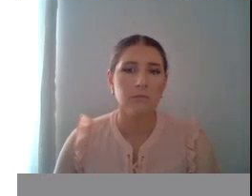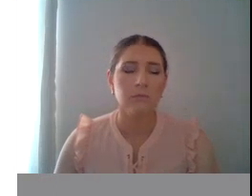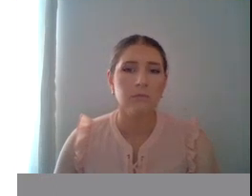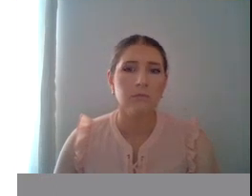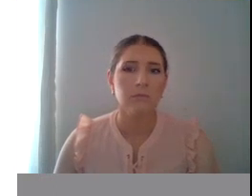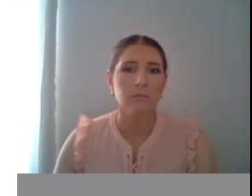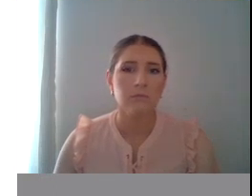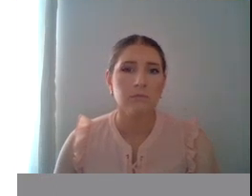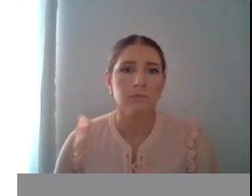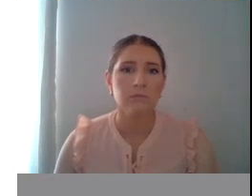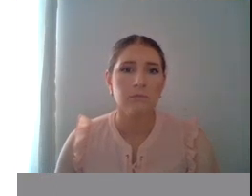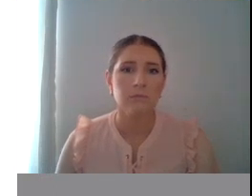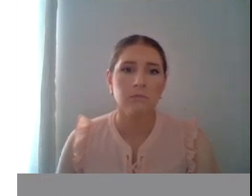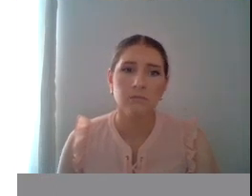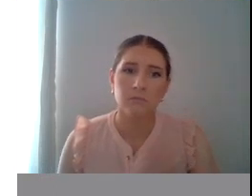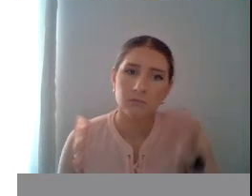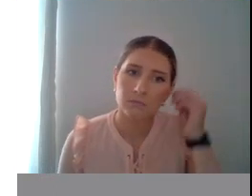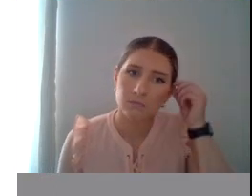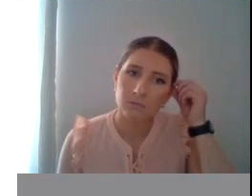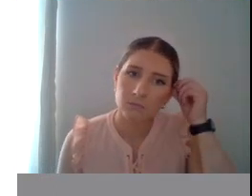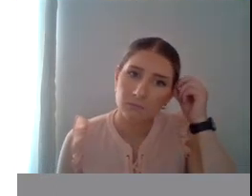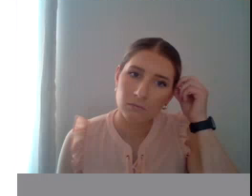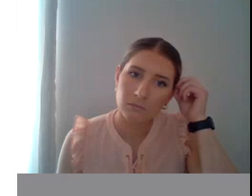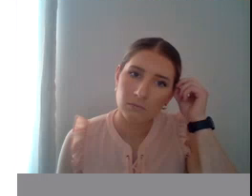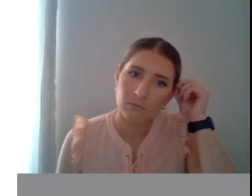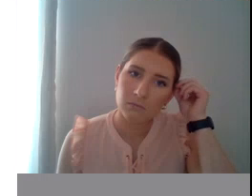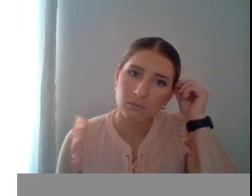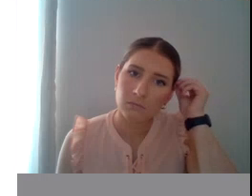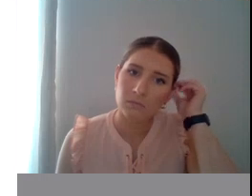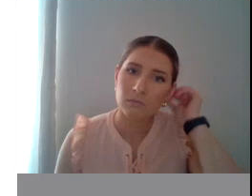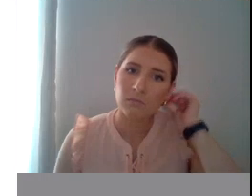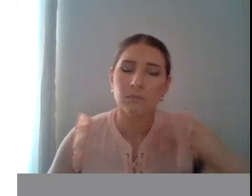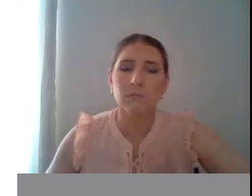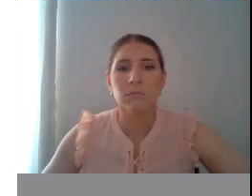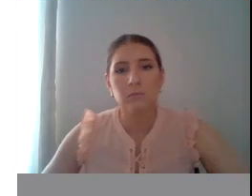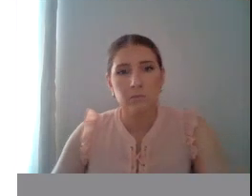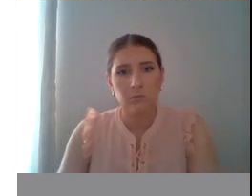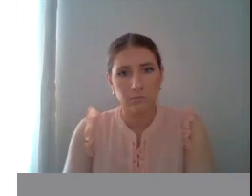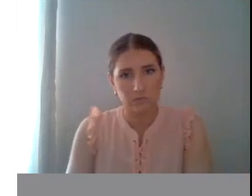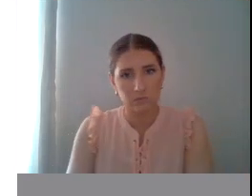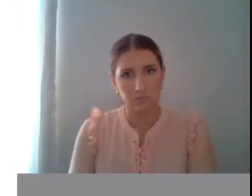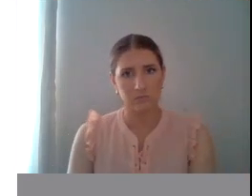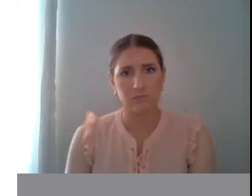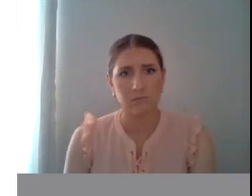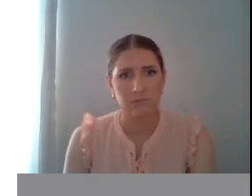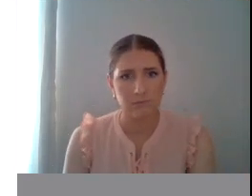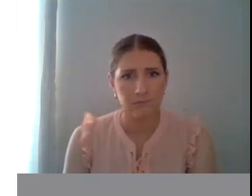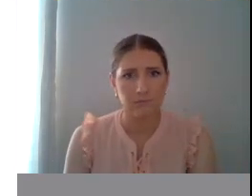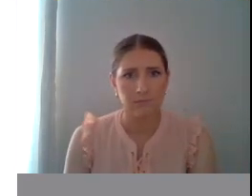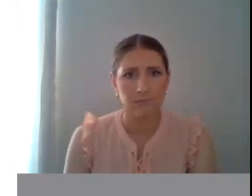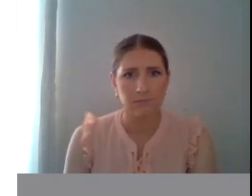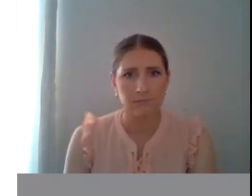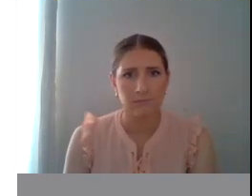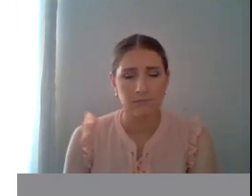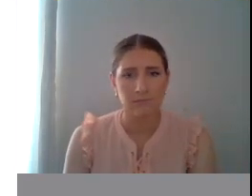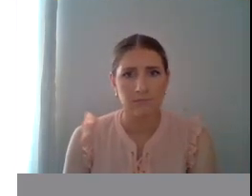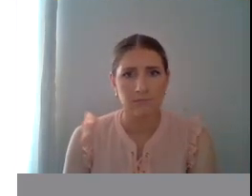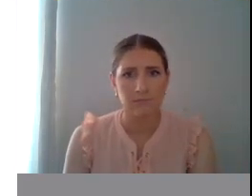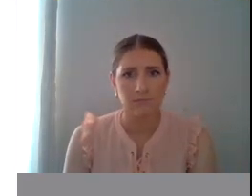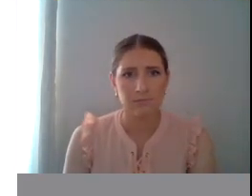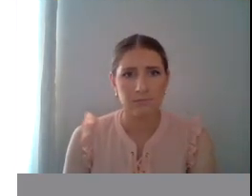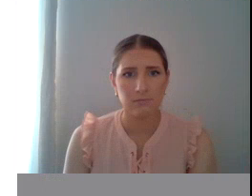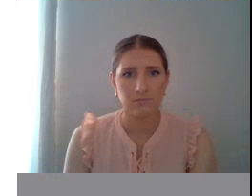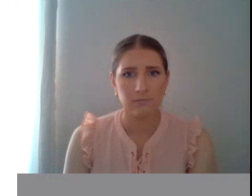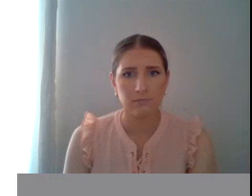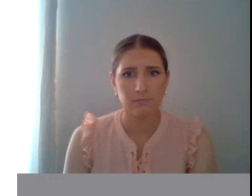the young population, or even people who are from low income backgrounds, making it unaffordable for them to buy these cigarettes. And most of the women in